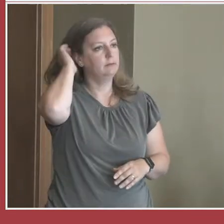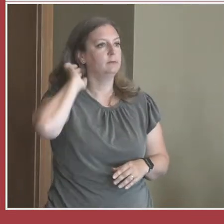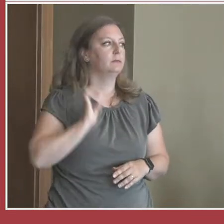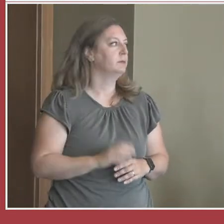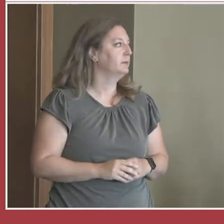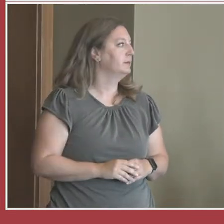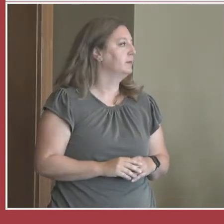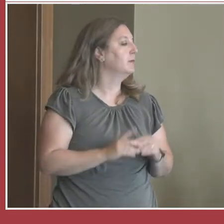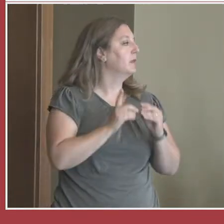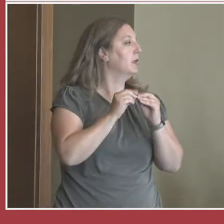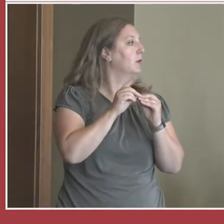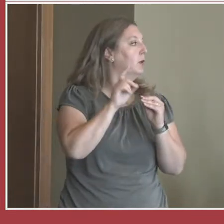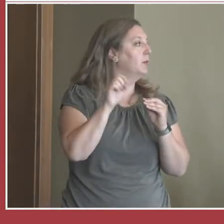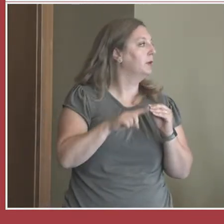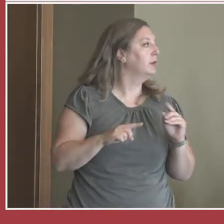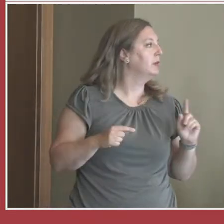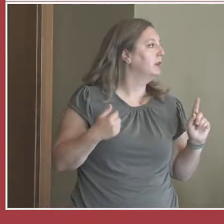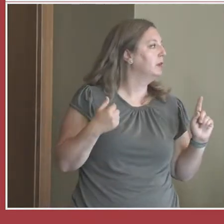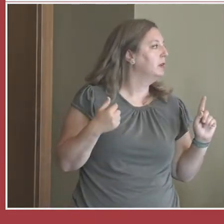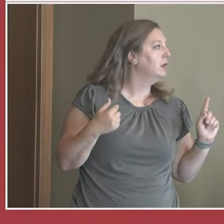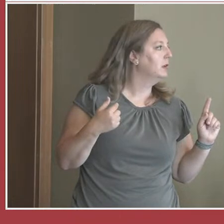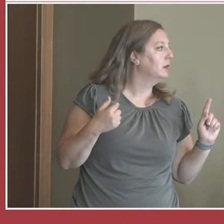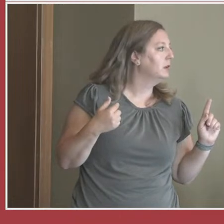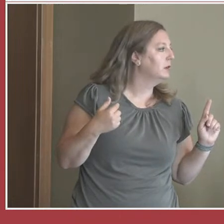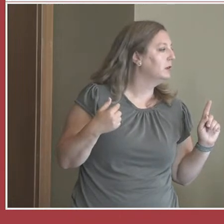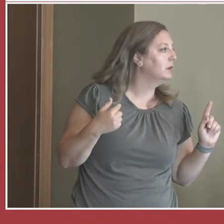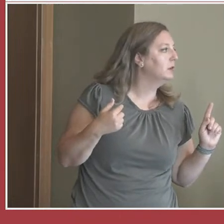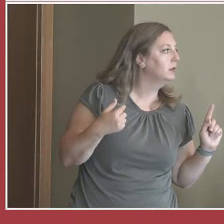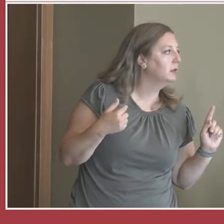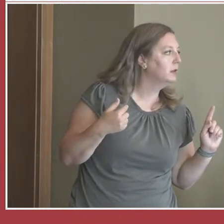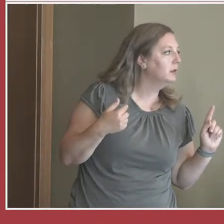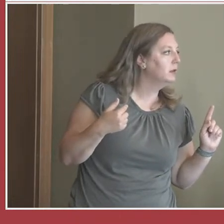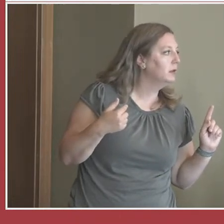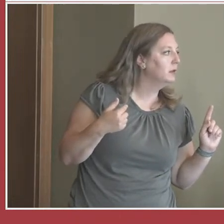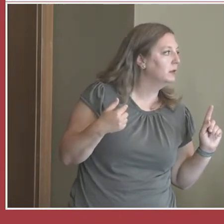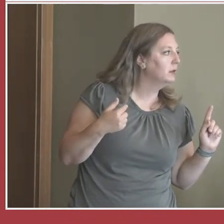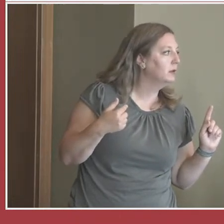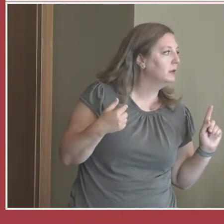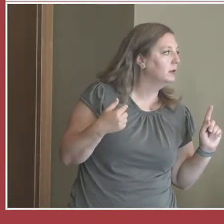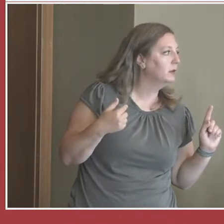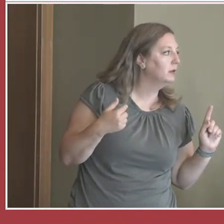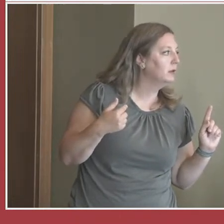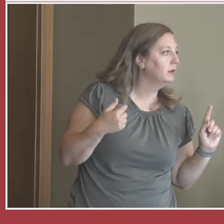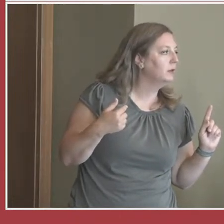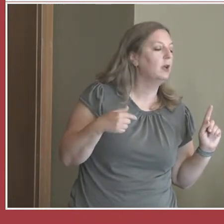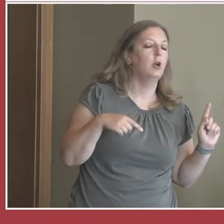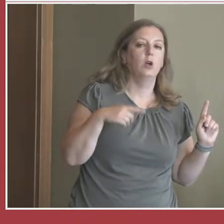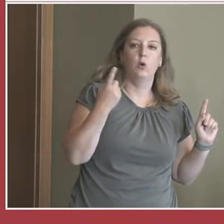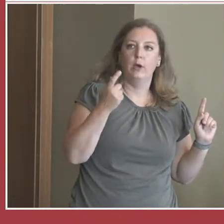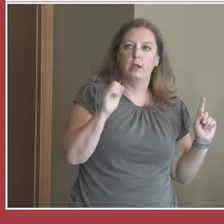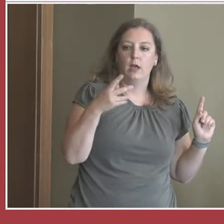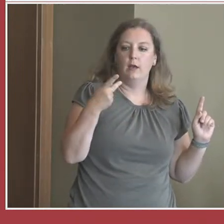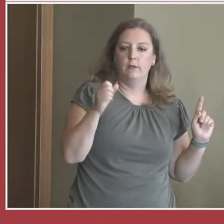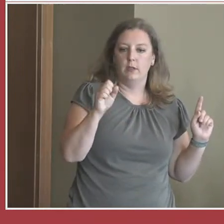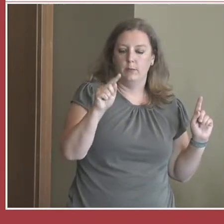I have one other question, and I can't find it. It was the one with the Post-its. That slide. Oh, yeah, here.